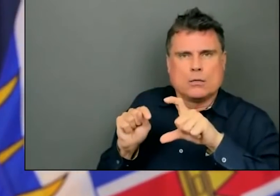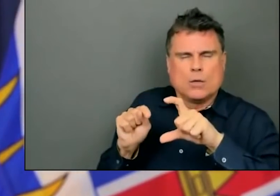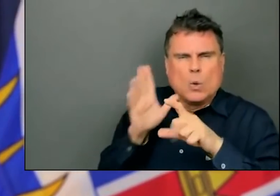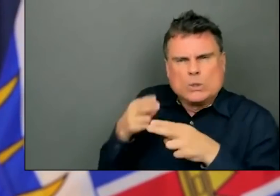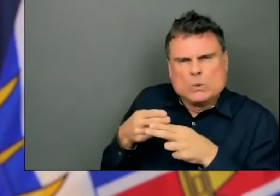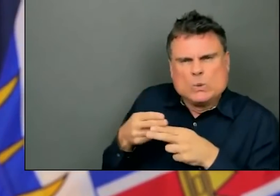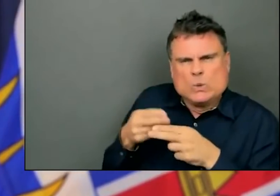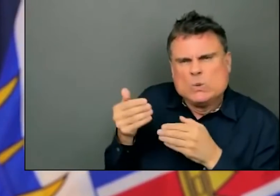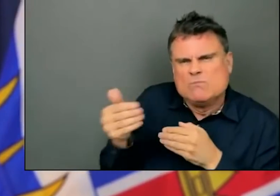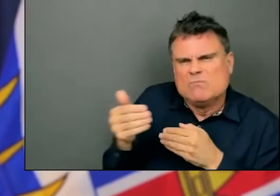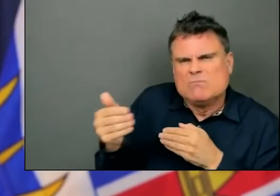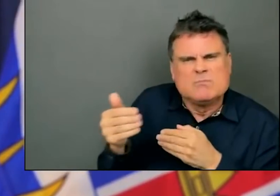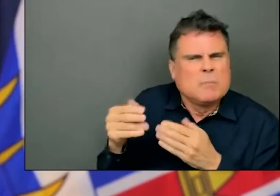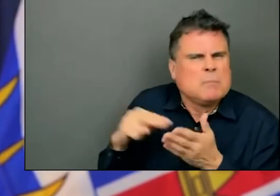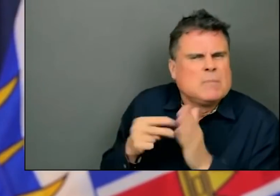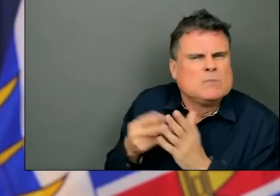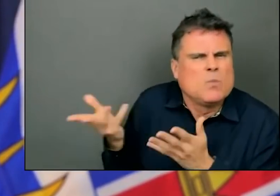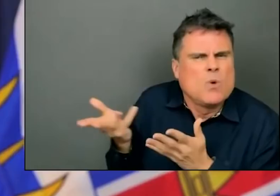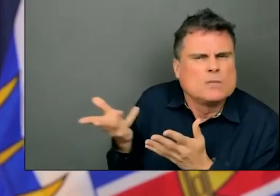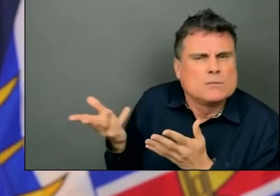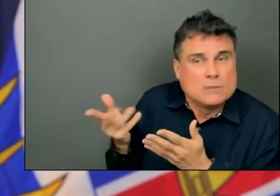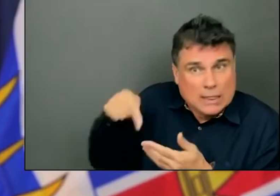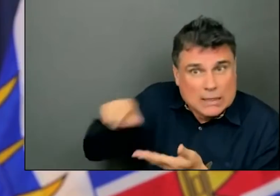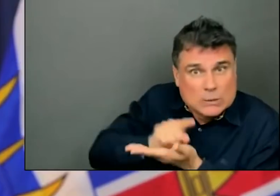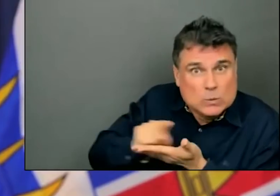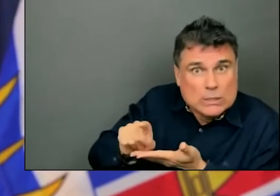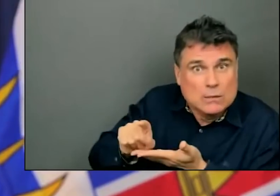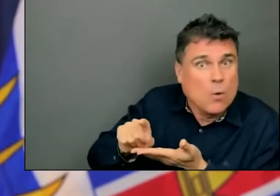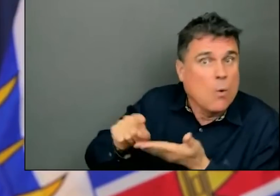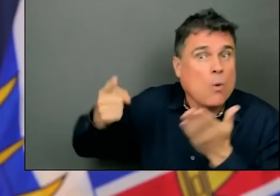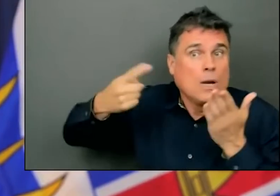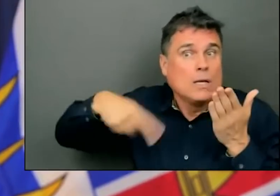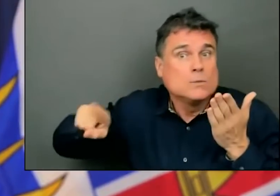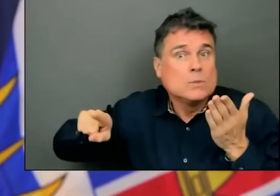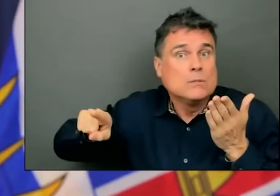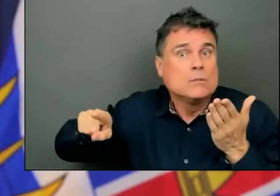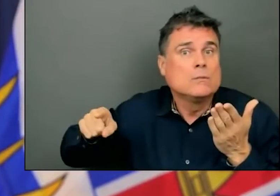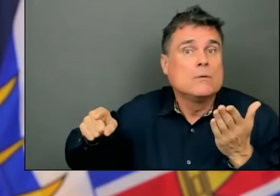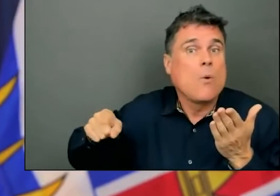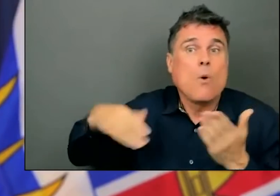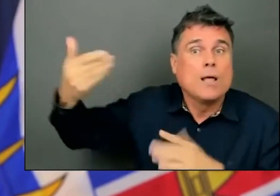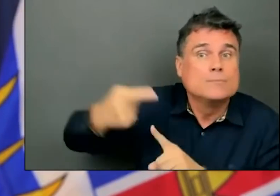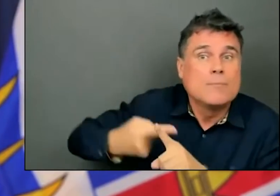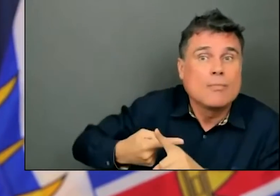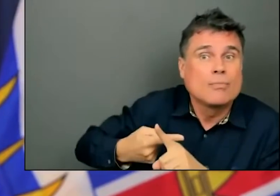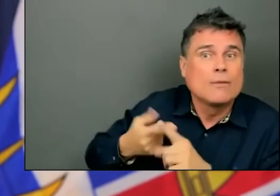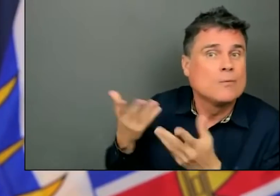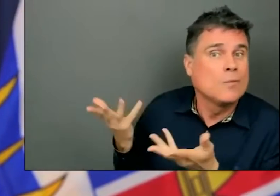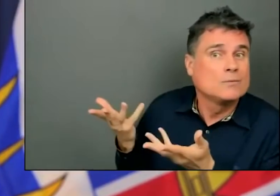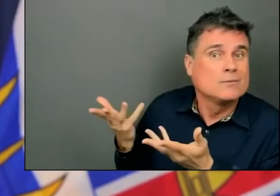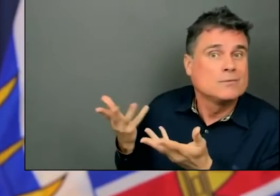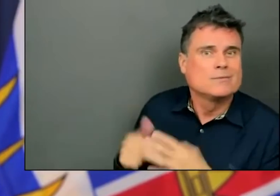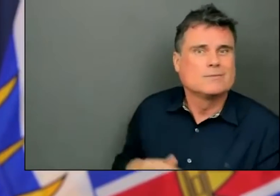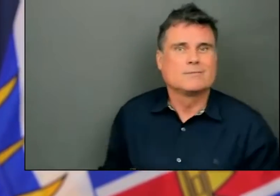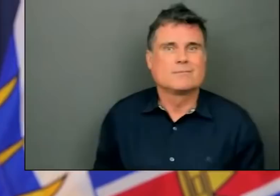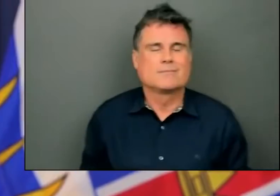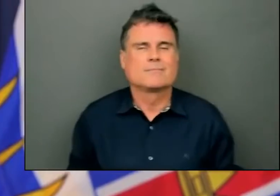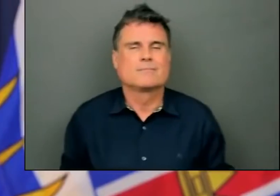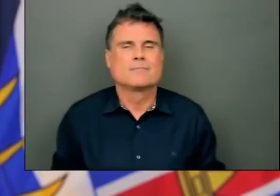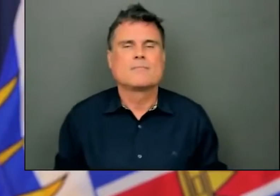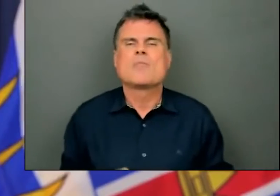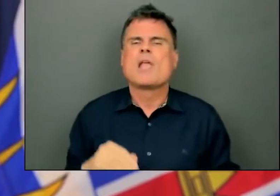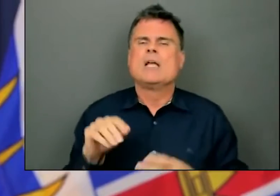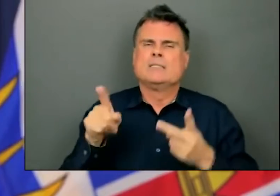this week, next week, by the end of the month? What's the timeline in that regard? And how do you ensure those that are